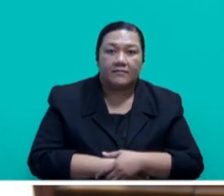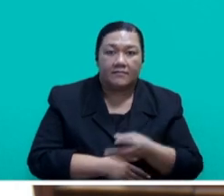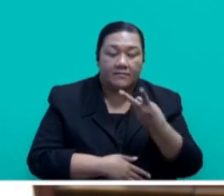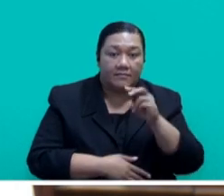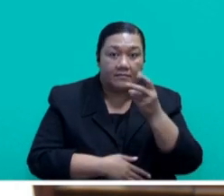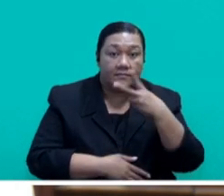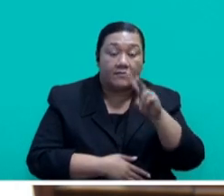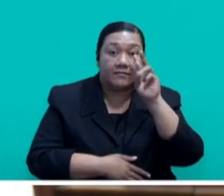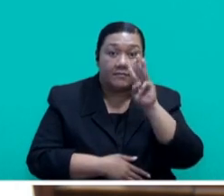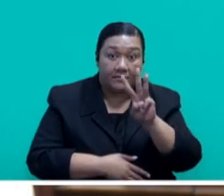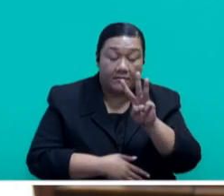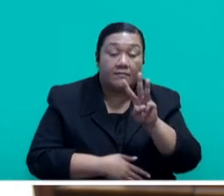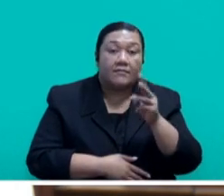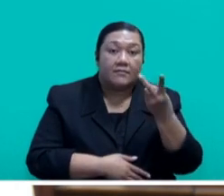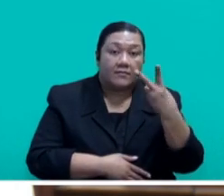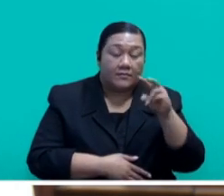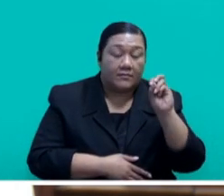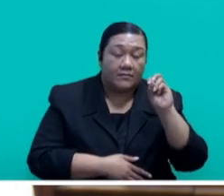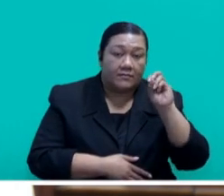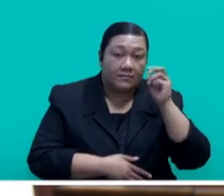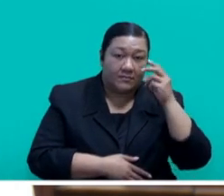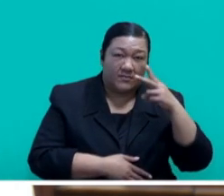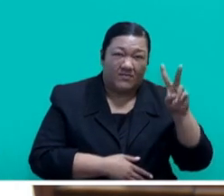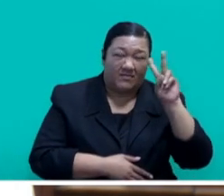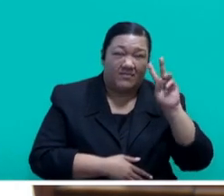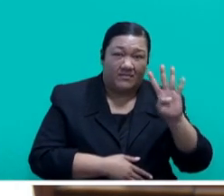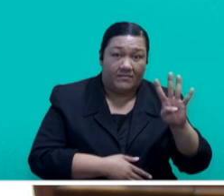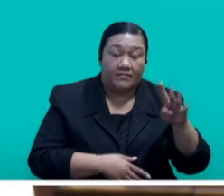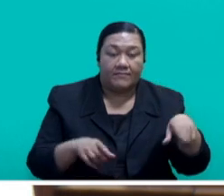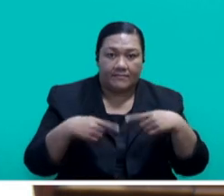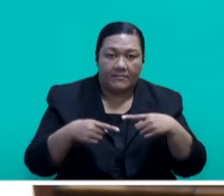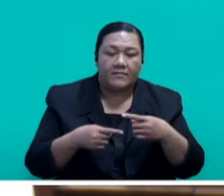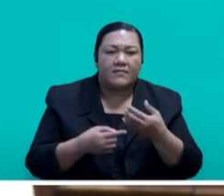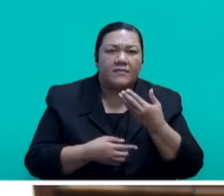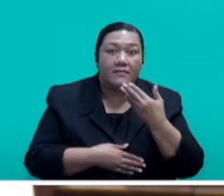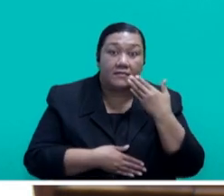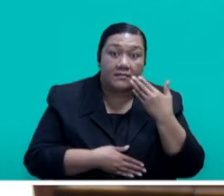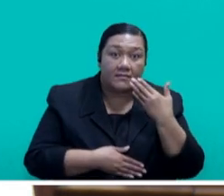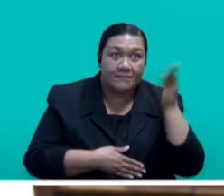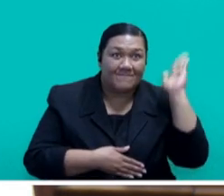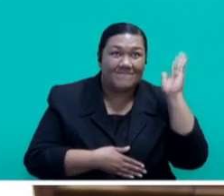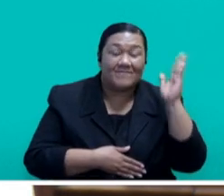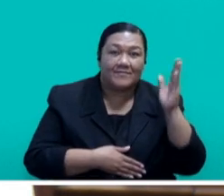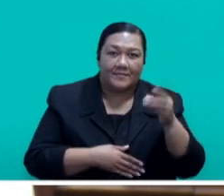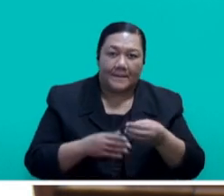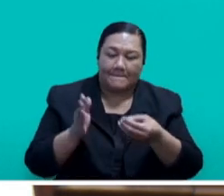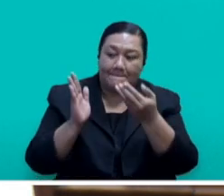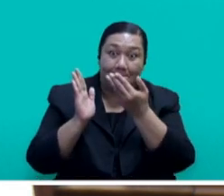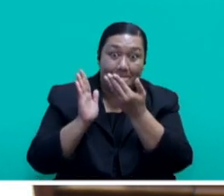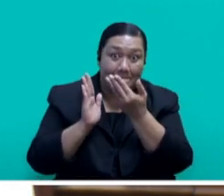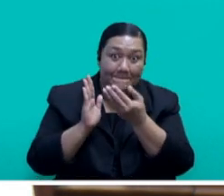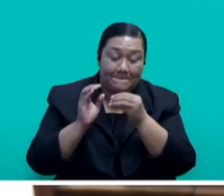2023-24 budget delivered by the Honourable Deputy Prime Minister and Minister of Finance on Friday, the